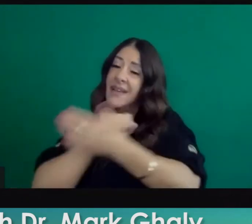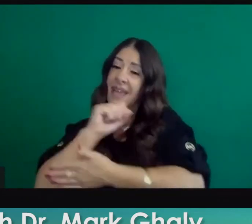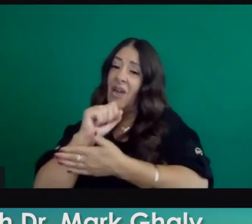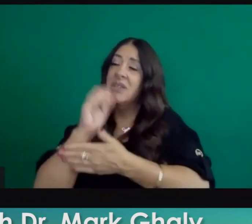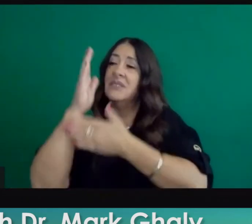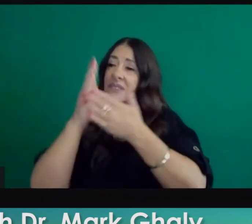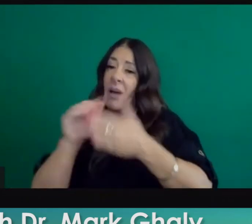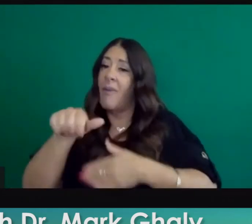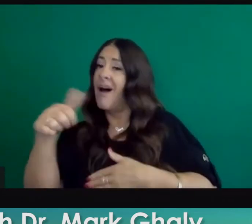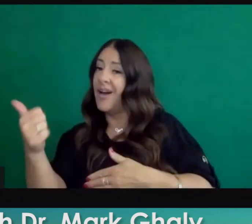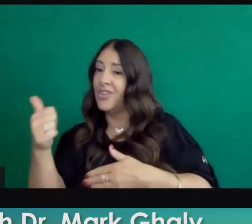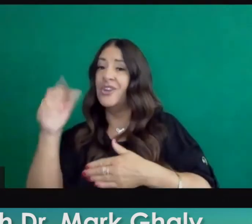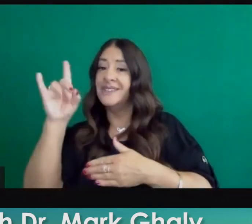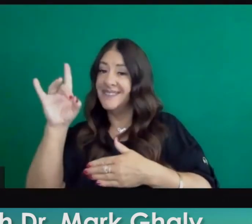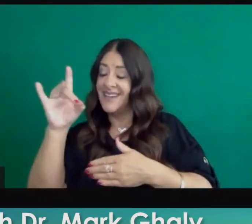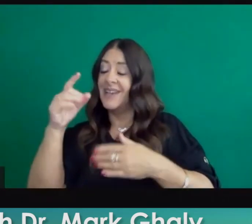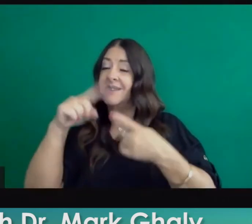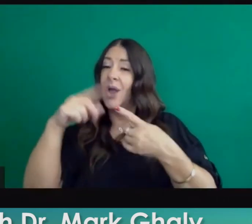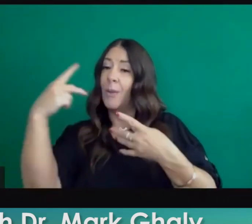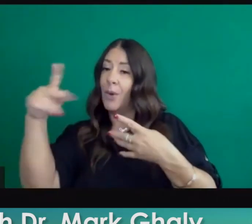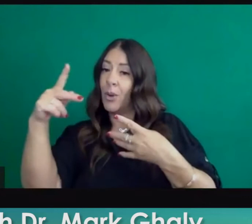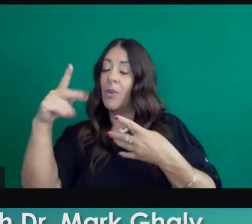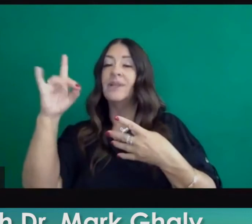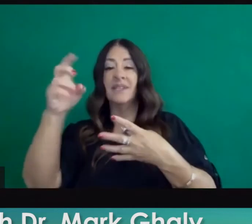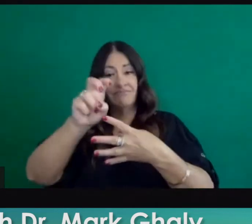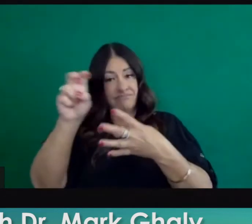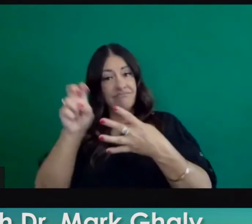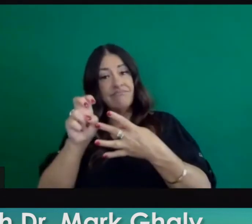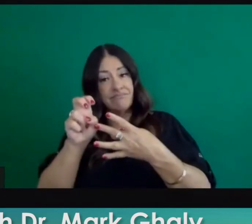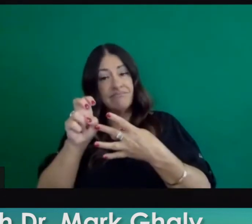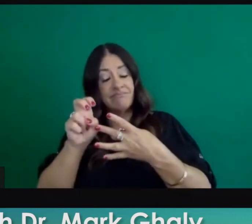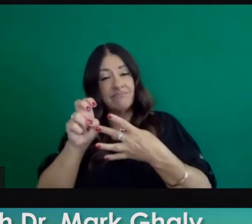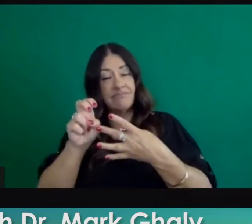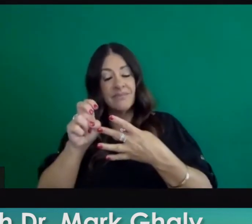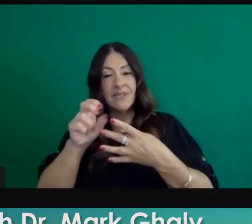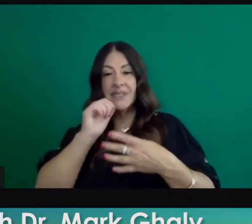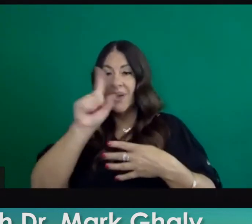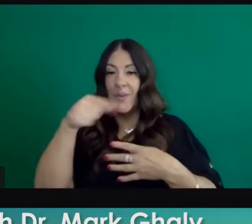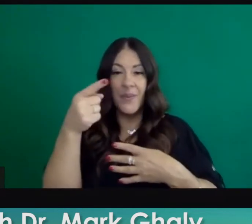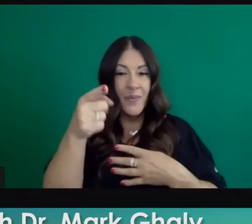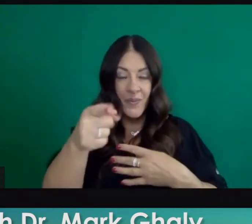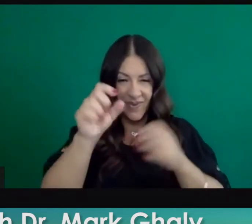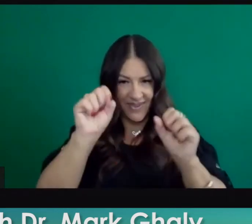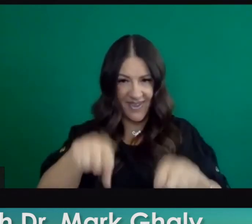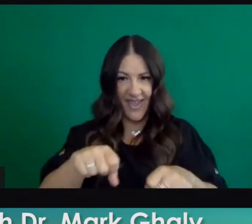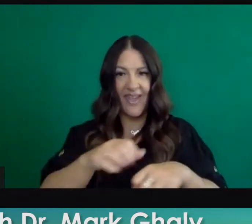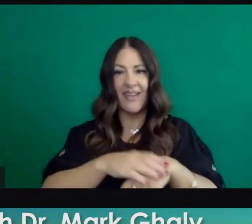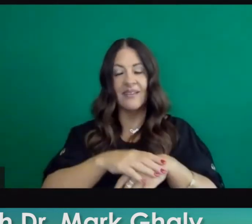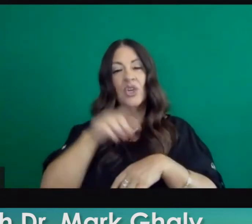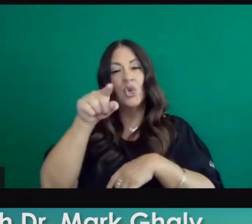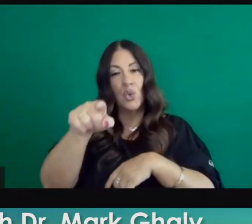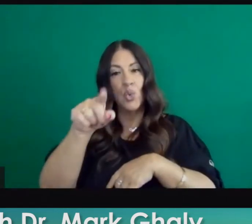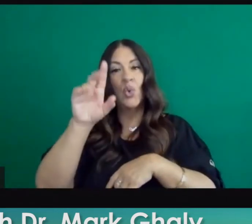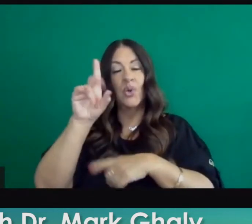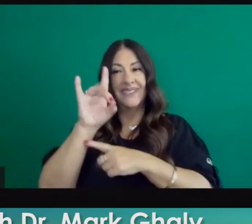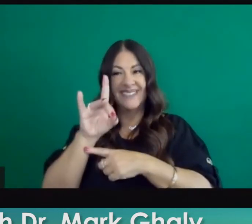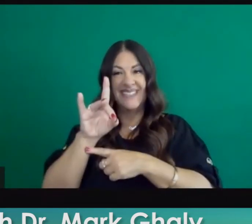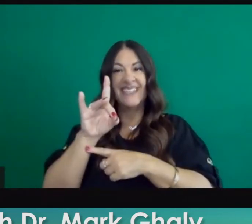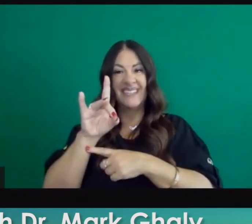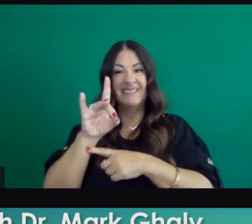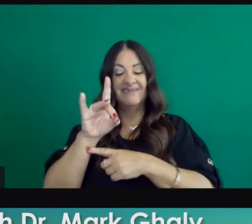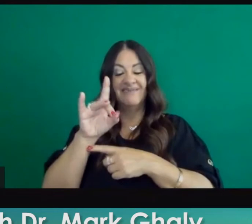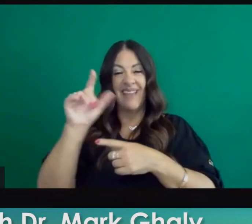red. We've seen that already. LA County met the threshold for red for 1 week. They missed it this week.